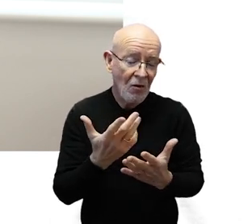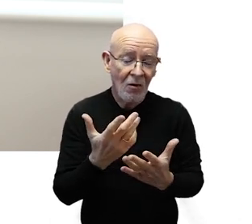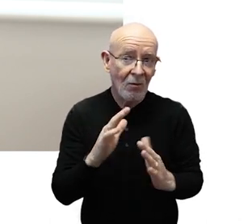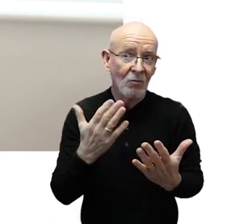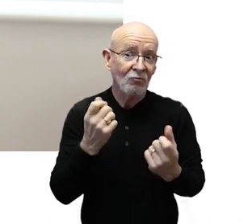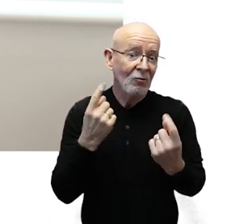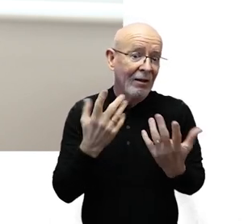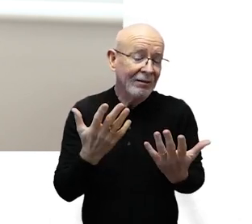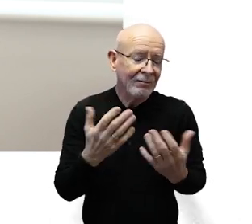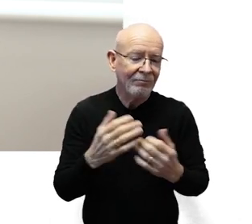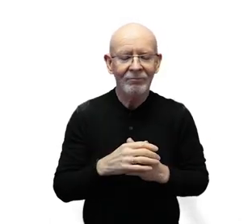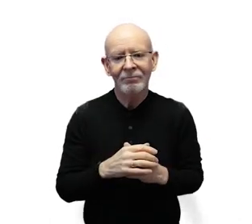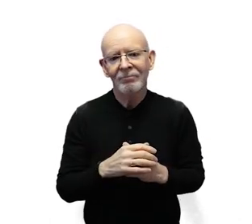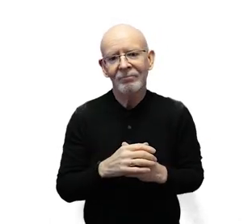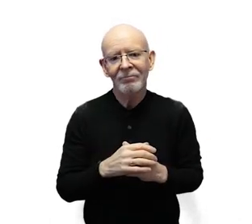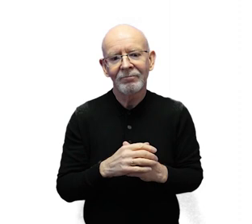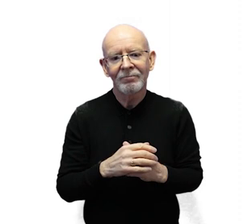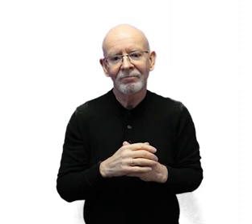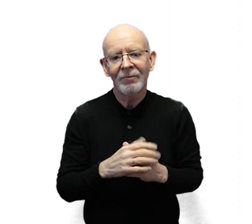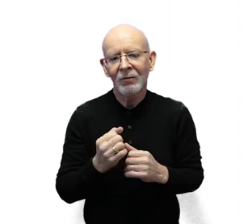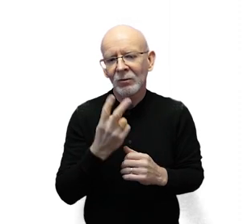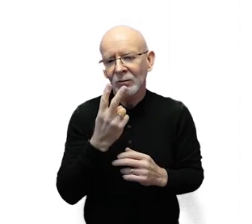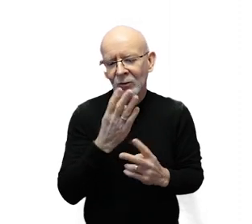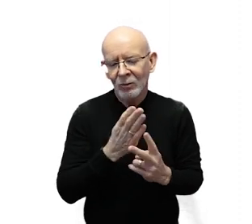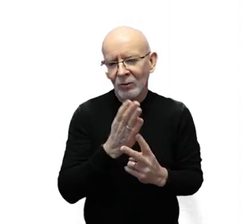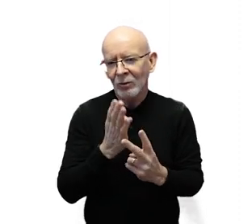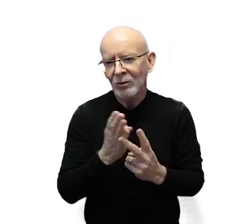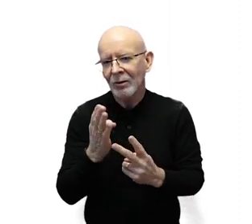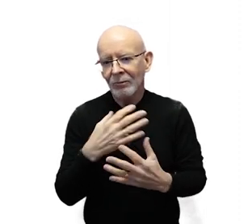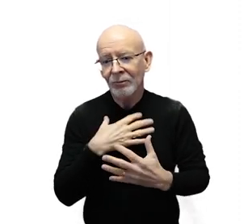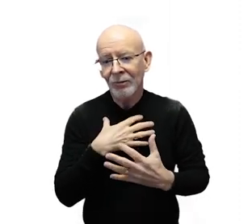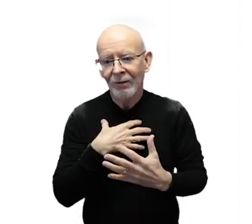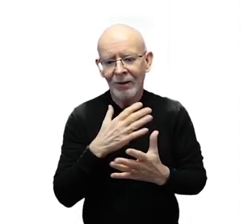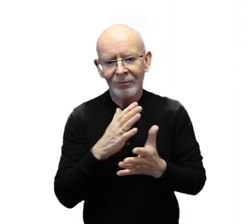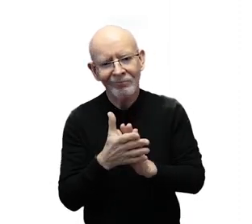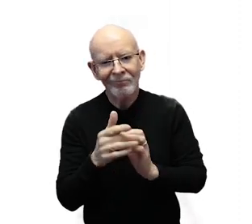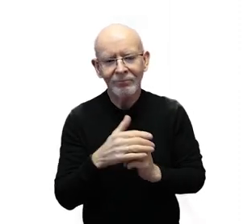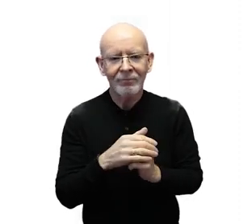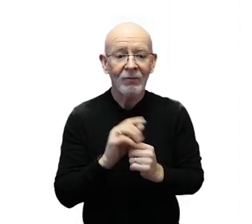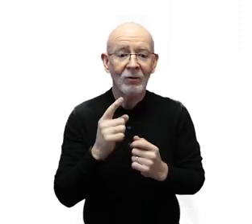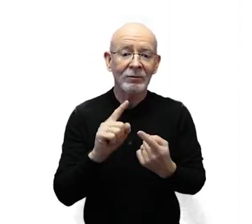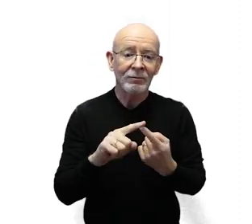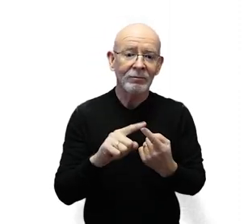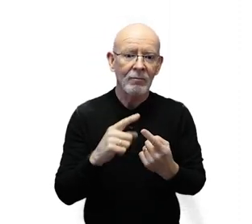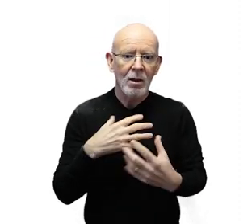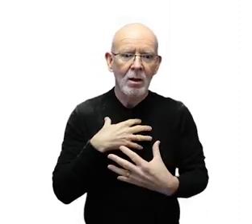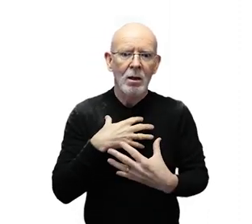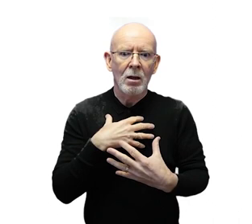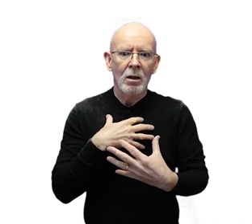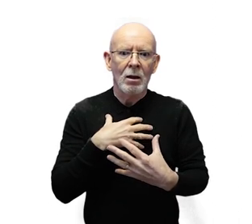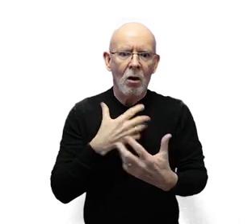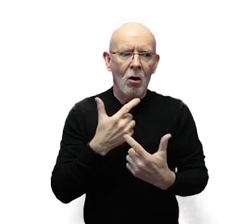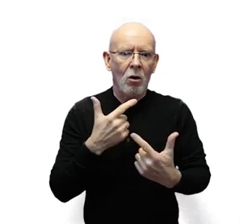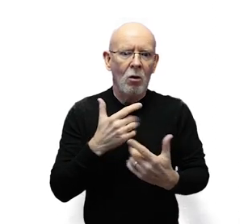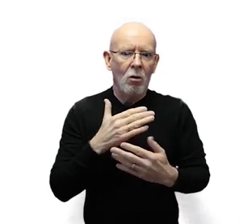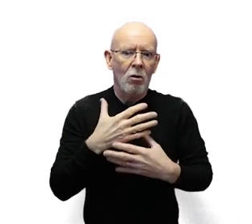it. There are two types of breathing pattern disorder: hyperventilation or overbreathing,